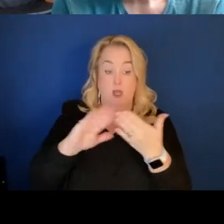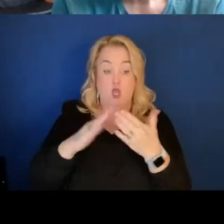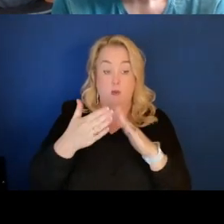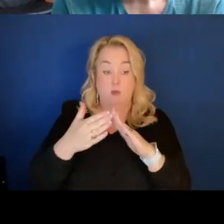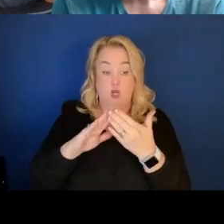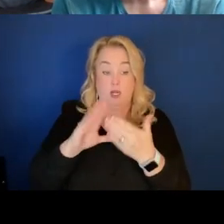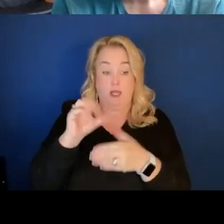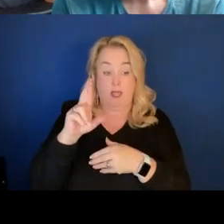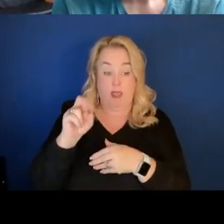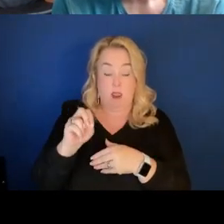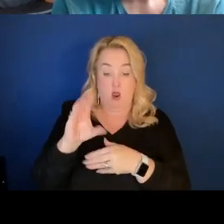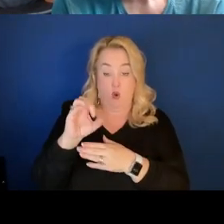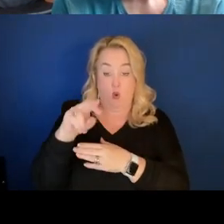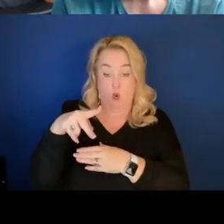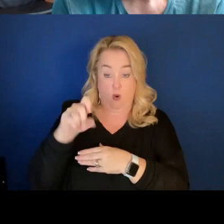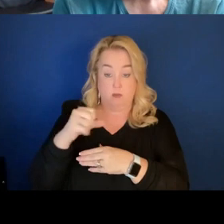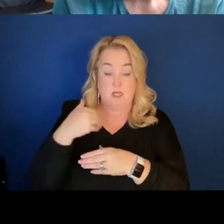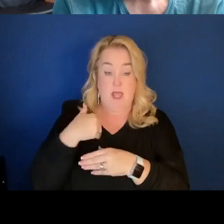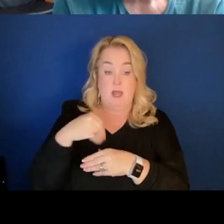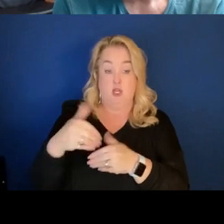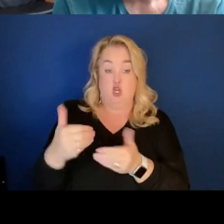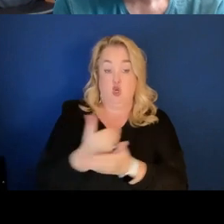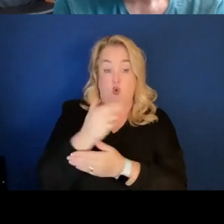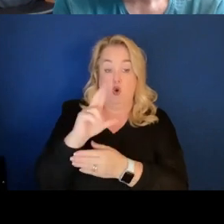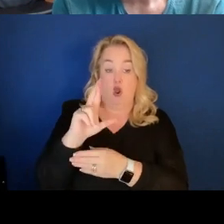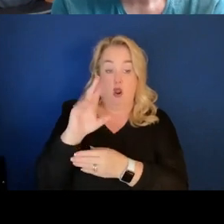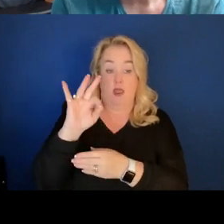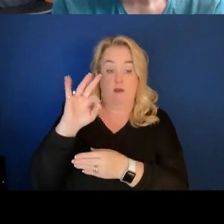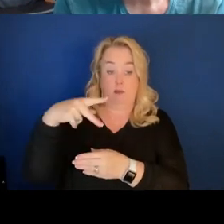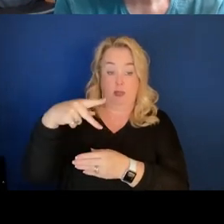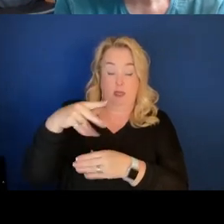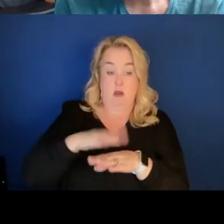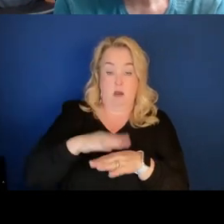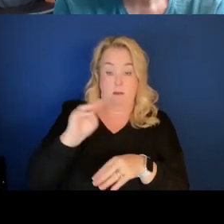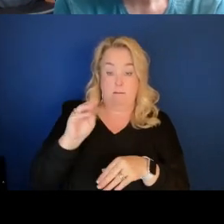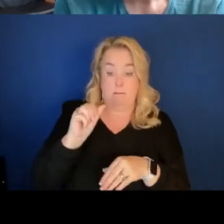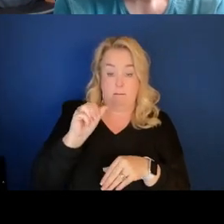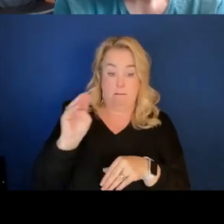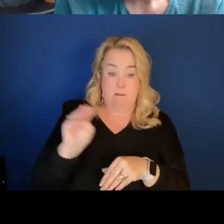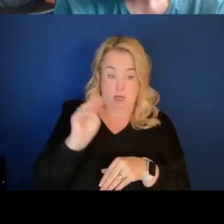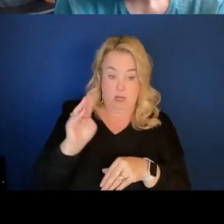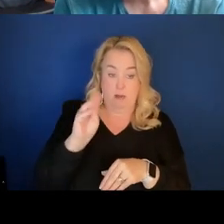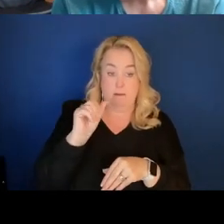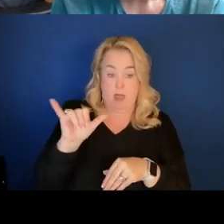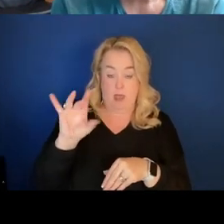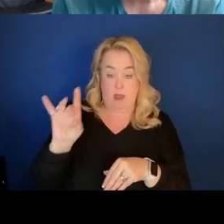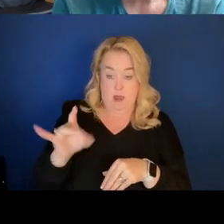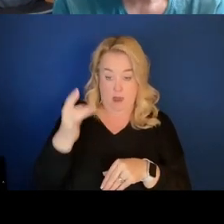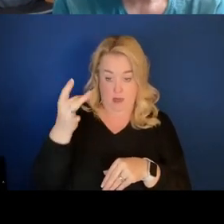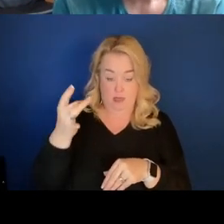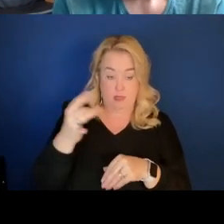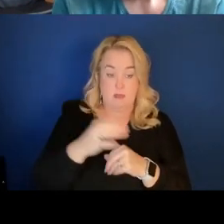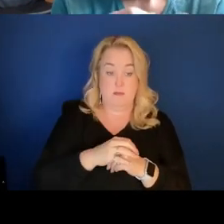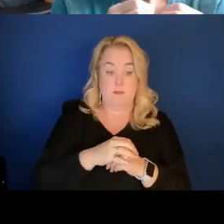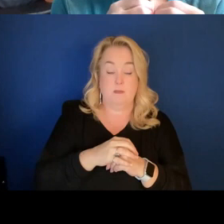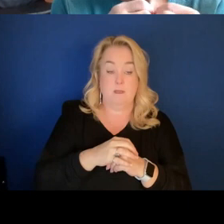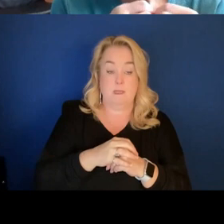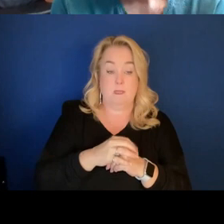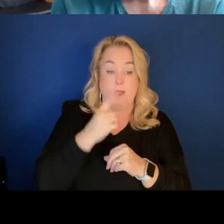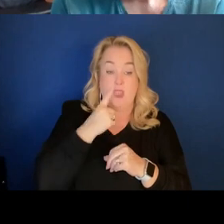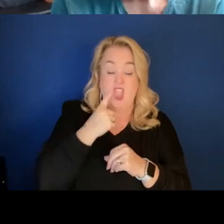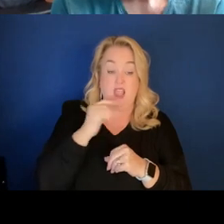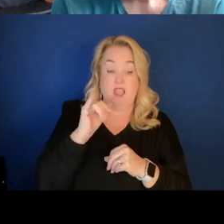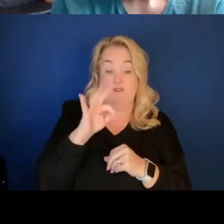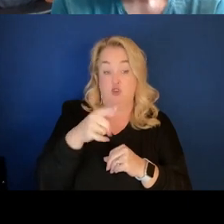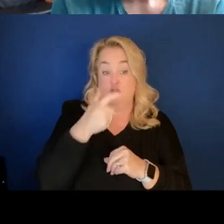Corps posted a new RFP on Monday, May 8th on the Community Care Corps website, communitycarecorps.org. If